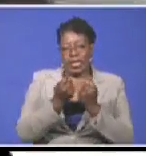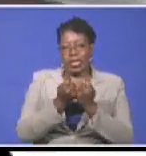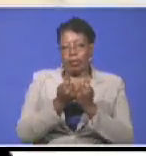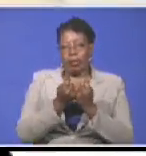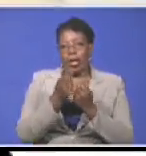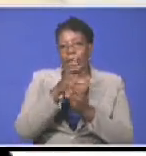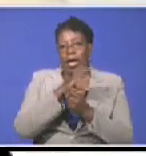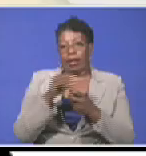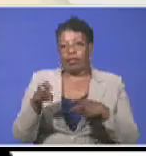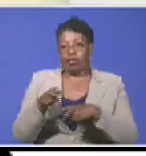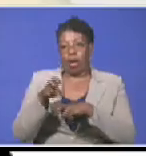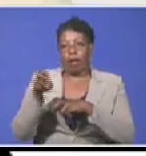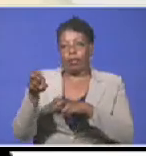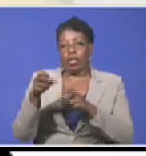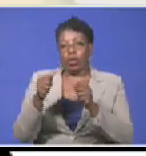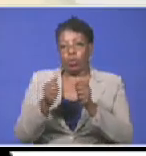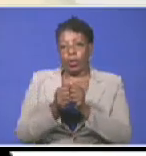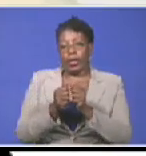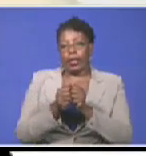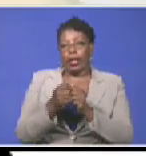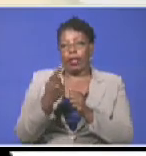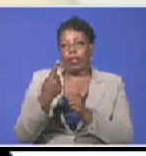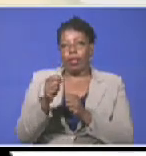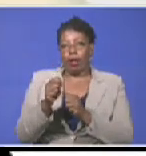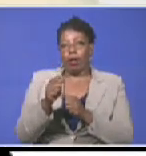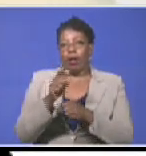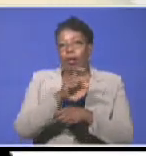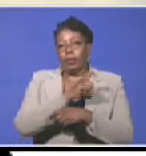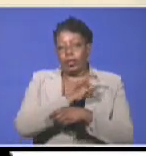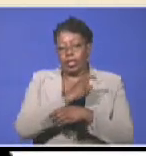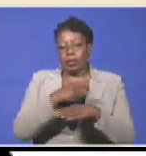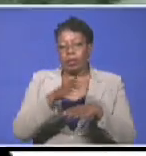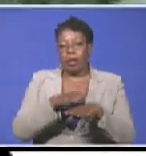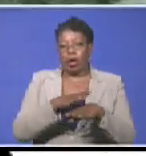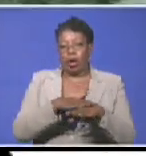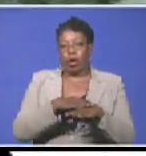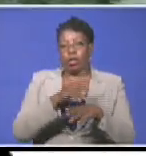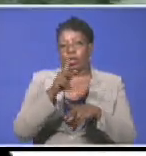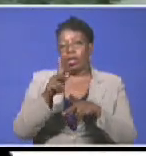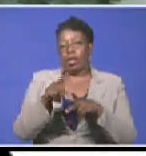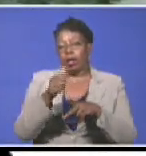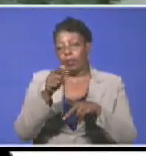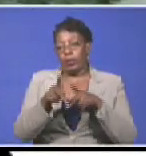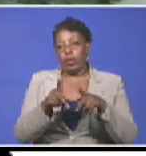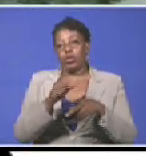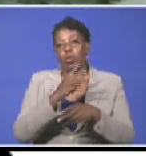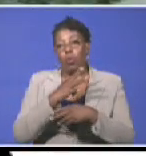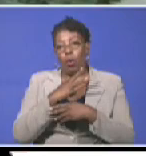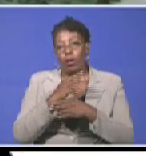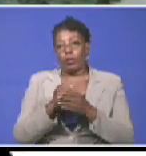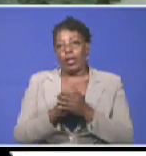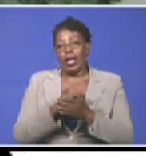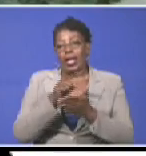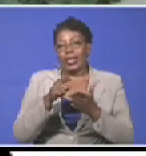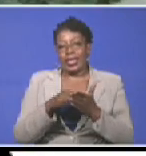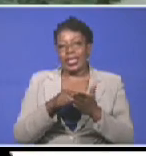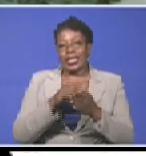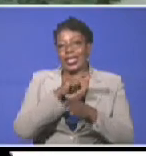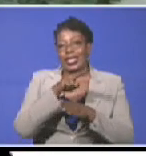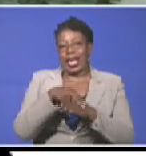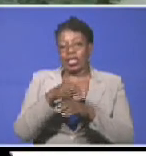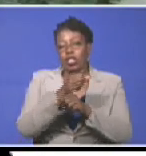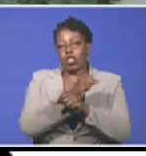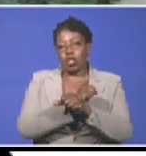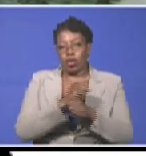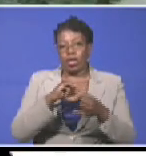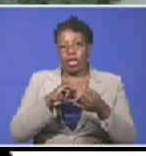to various sites with the police to restore the water supply. He says that the matter is a national security issue and alleged that